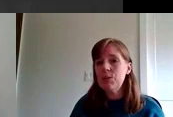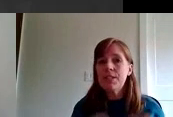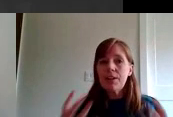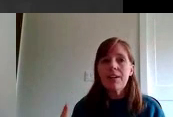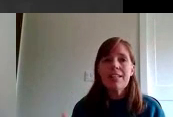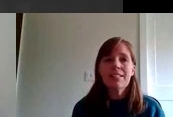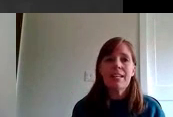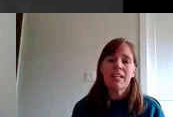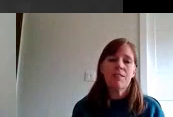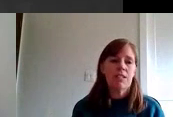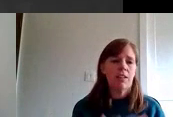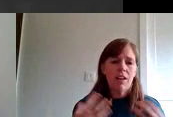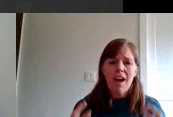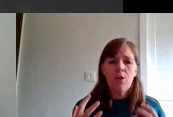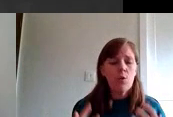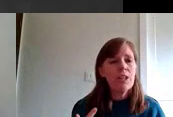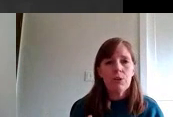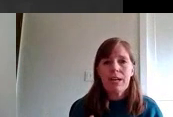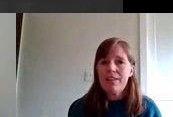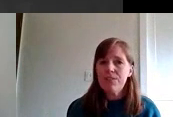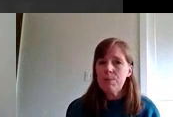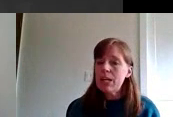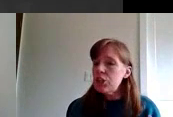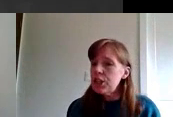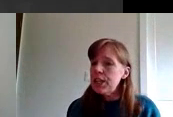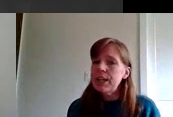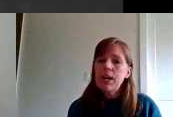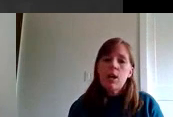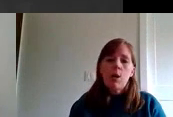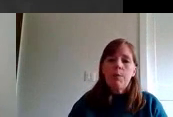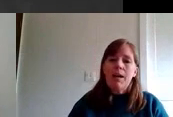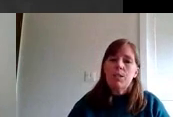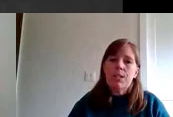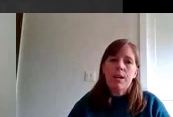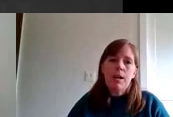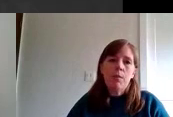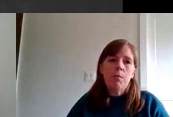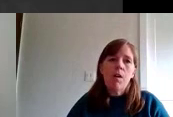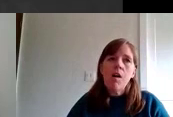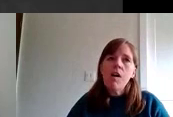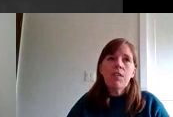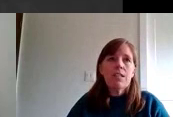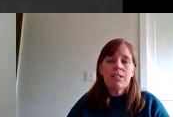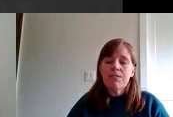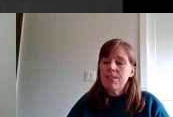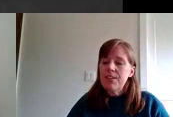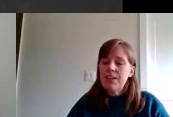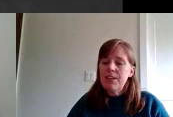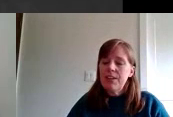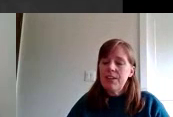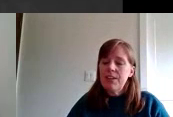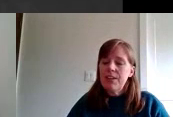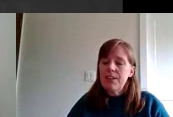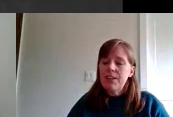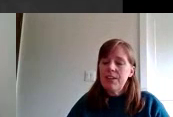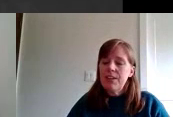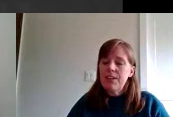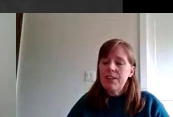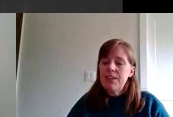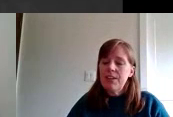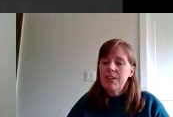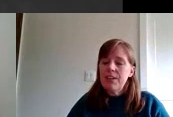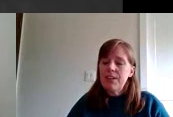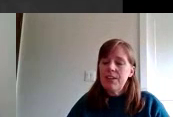impairment. And so Sarah is going to give us a lot of really great information about all these different things that we can do with